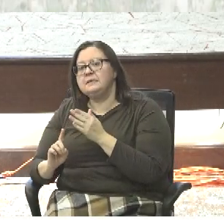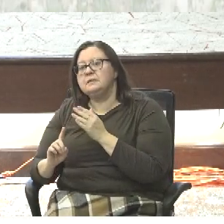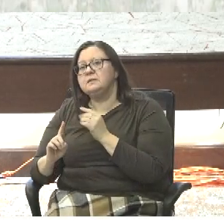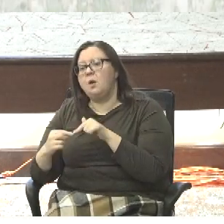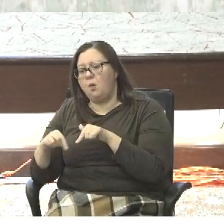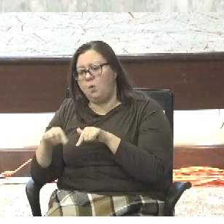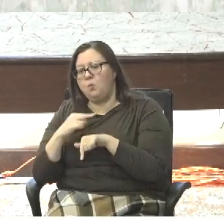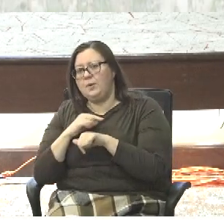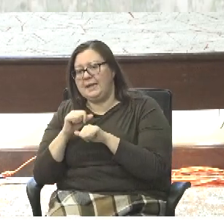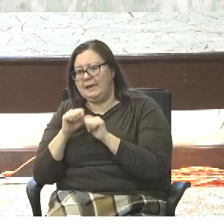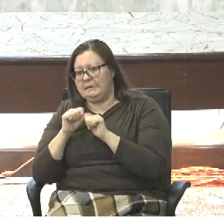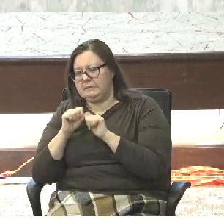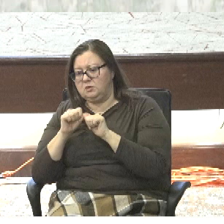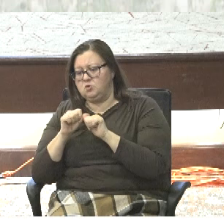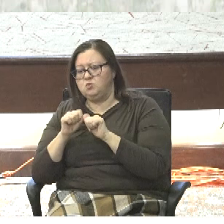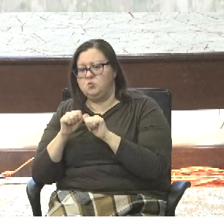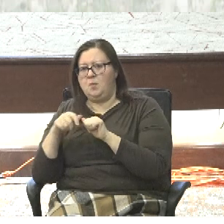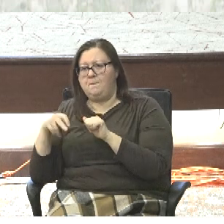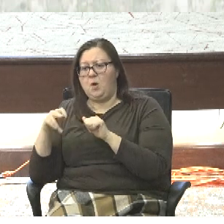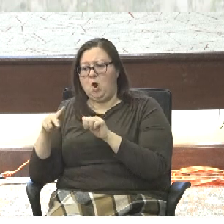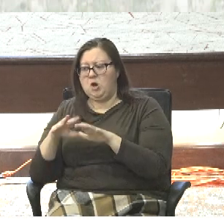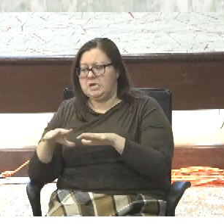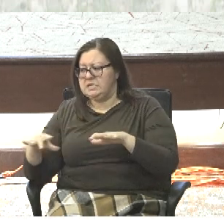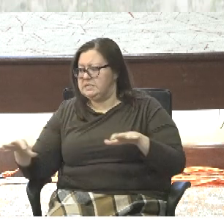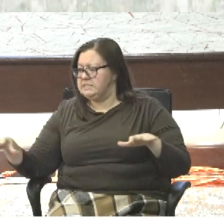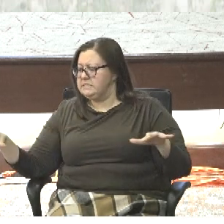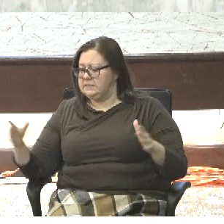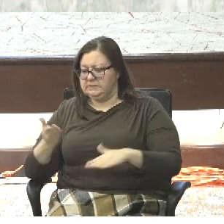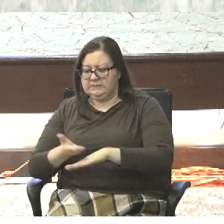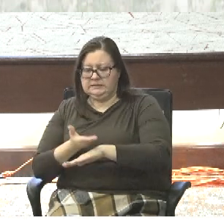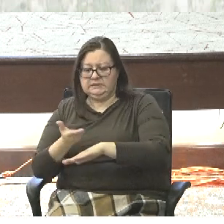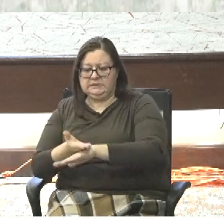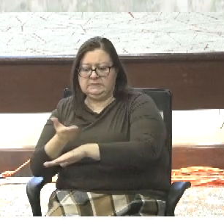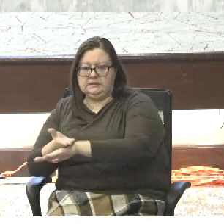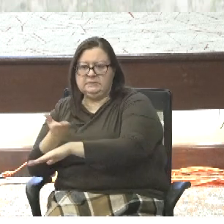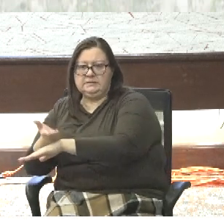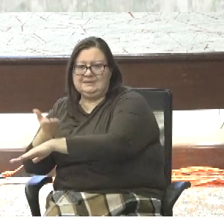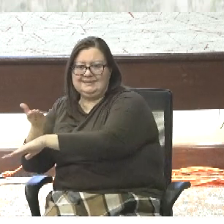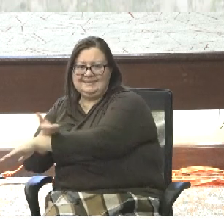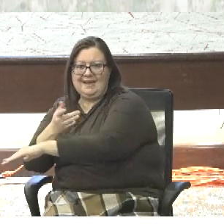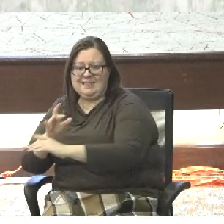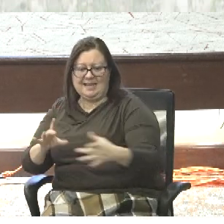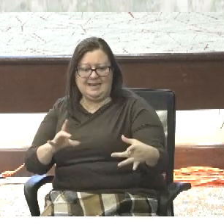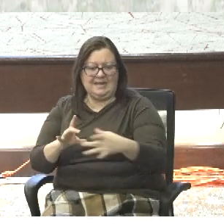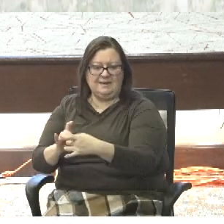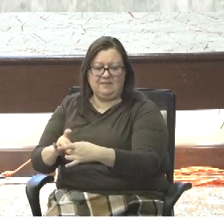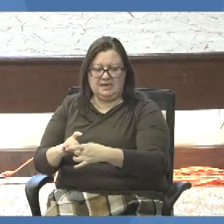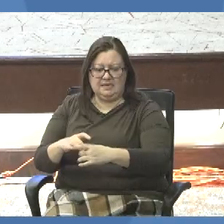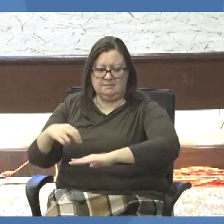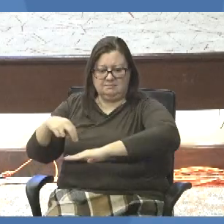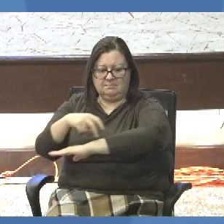able to continue stretching this park along, as that connectivity is an important piece for us.